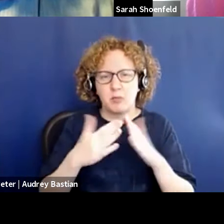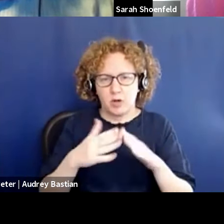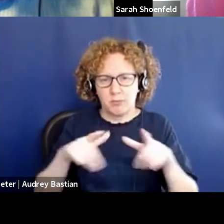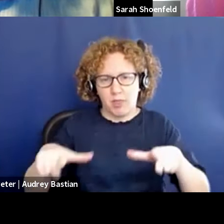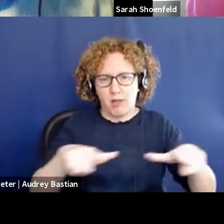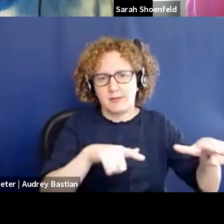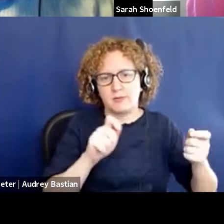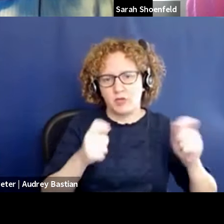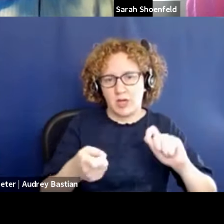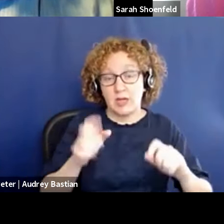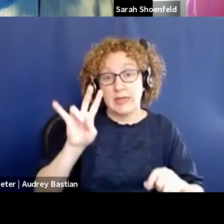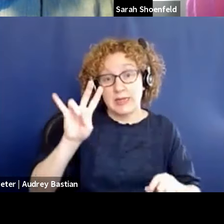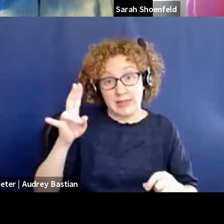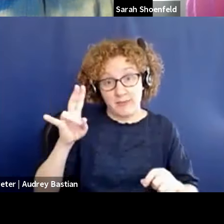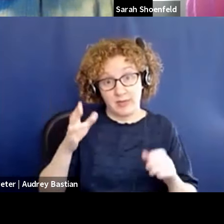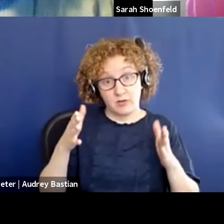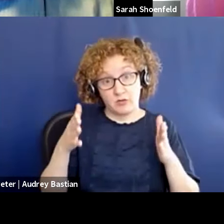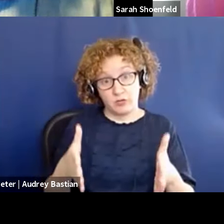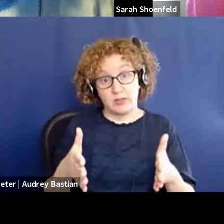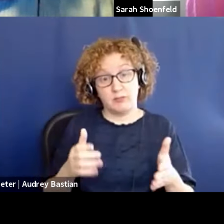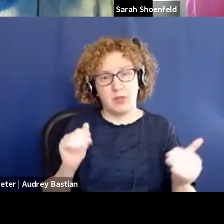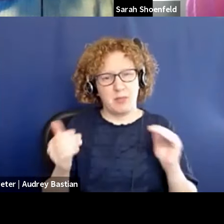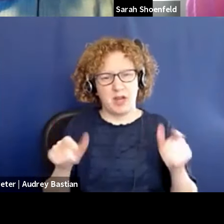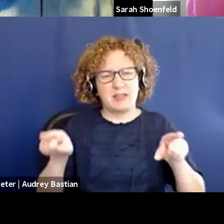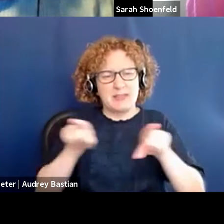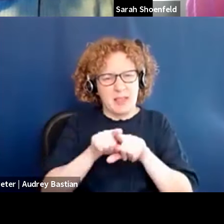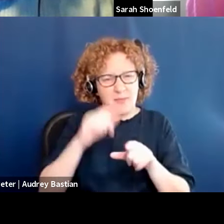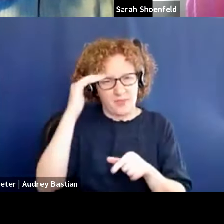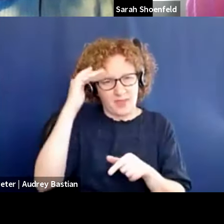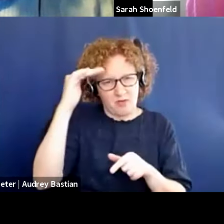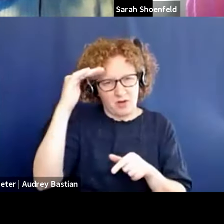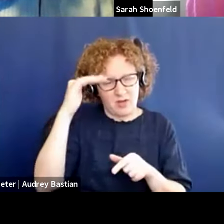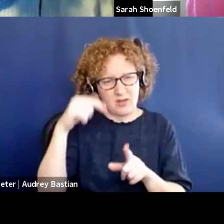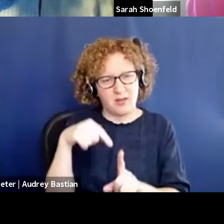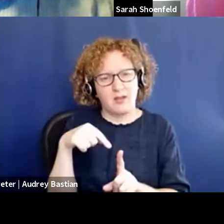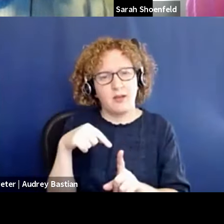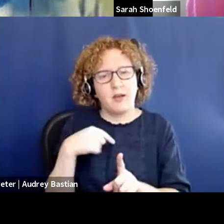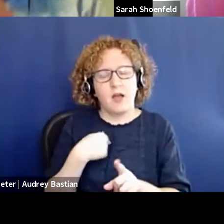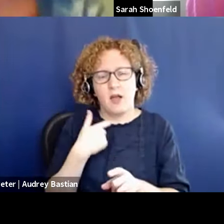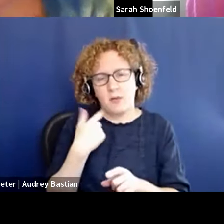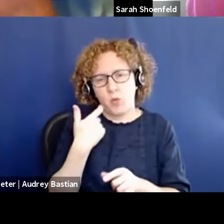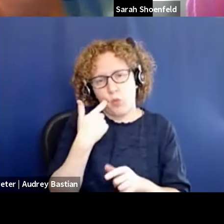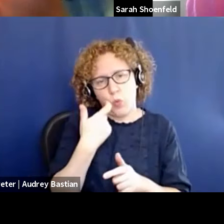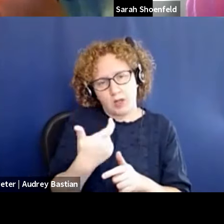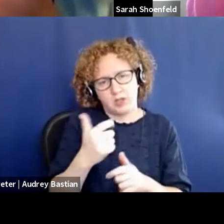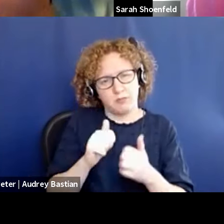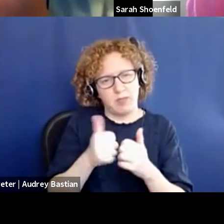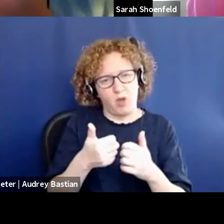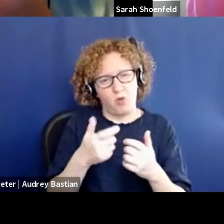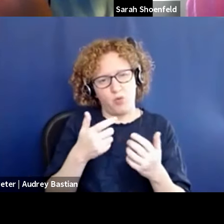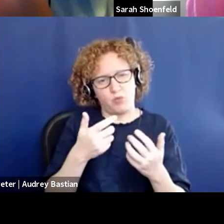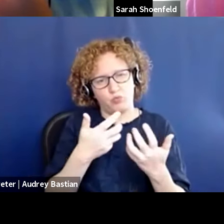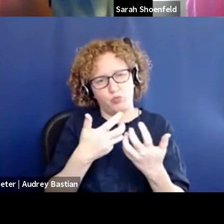place, 7th Street. I compare the same theory. I've been watching how it works there as